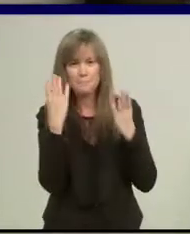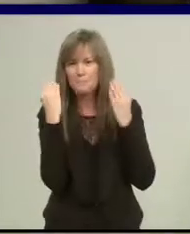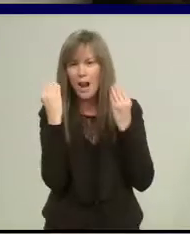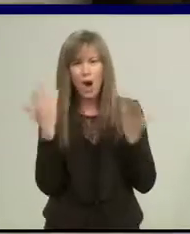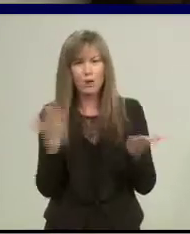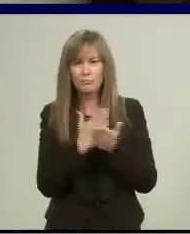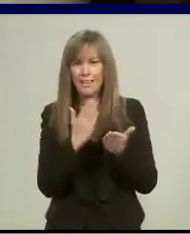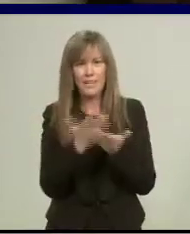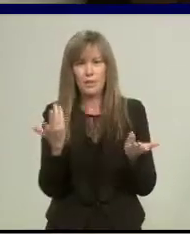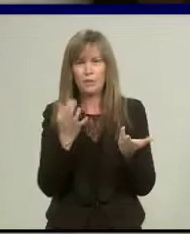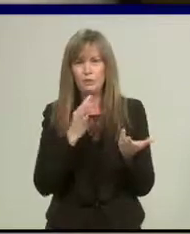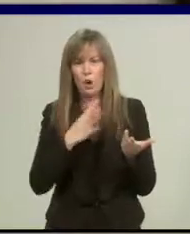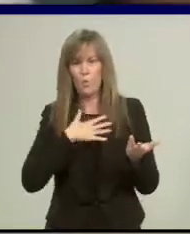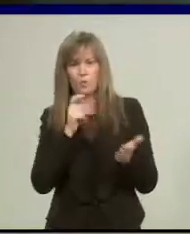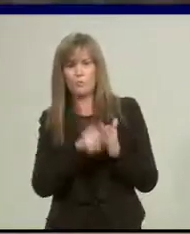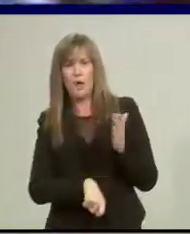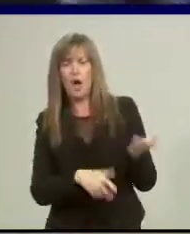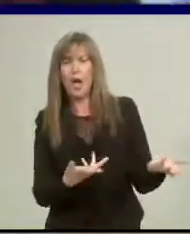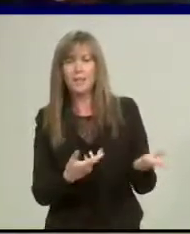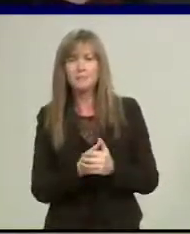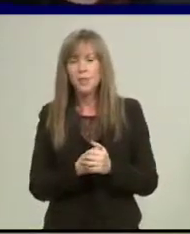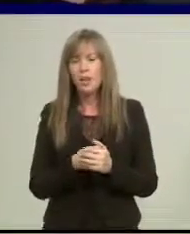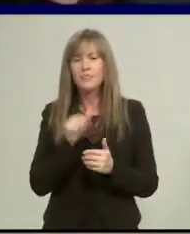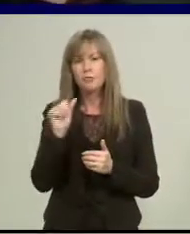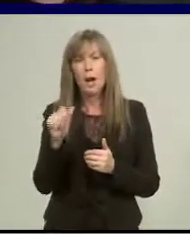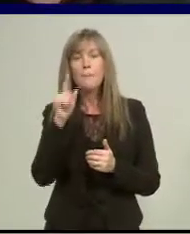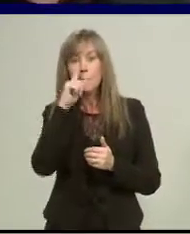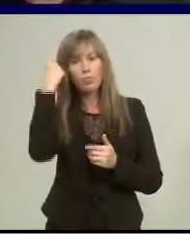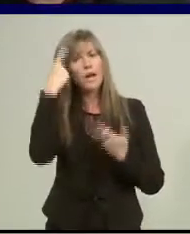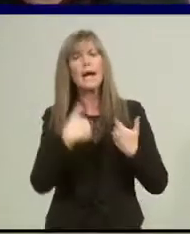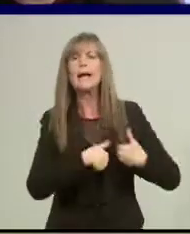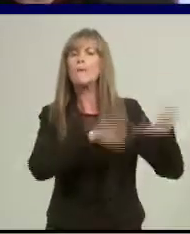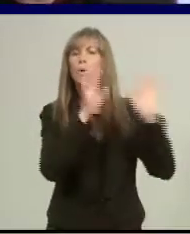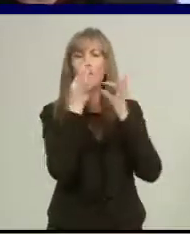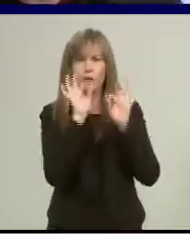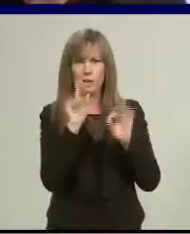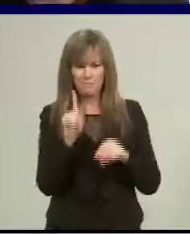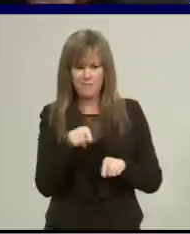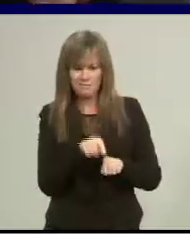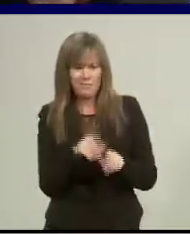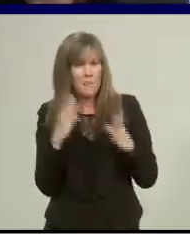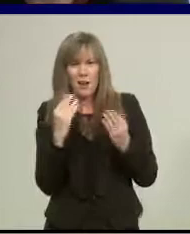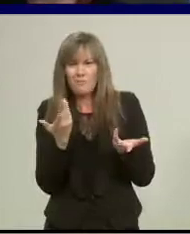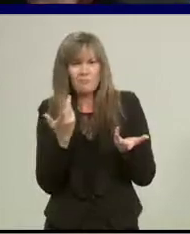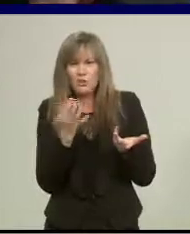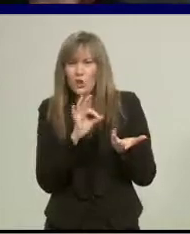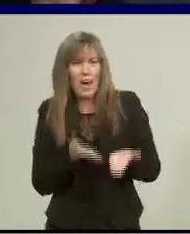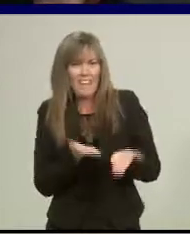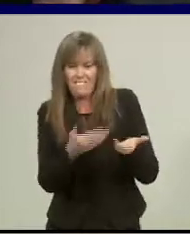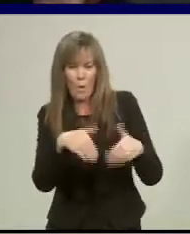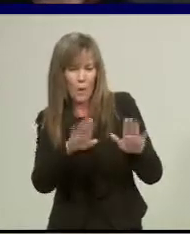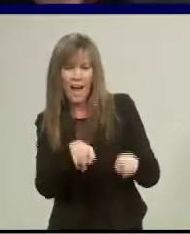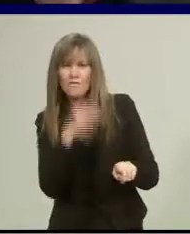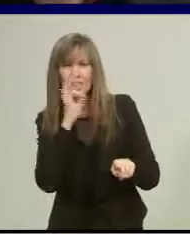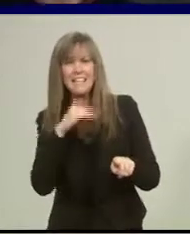No, exactly, you wouldn't. Some people have the attitude that we give them away for free, but you wouldn't give that away for free. You know, it's still got to be the